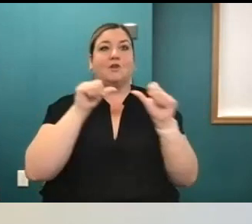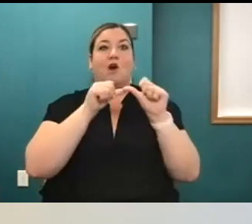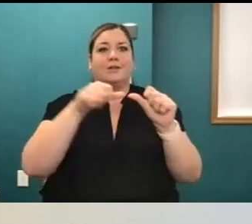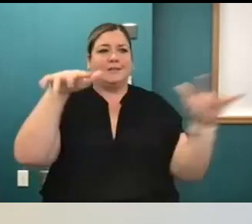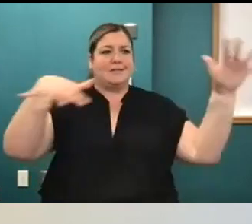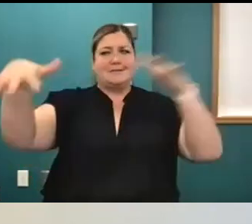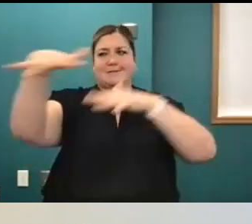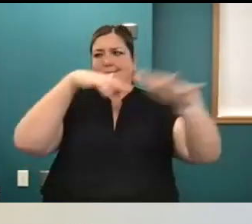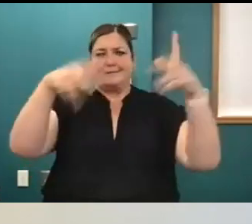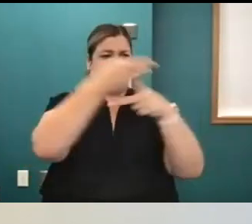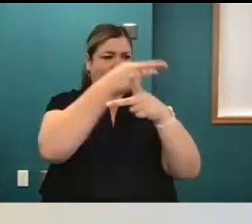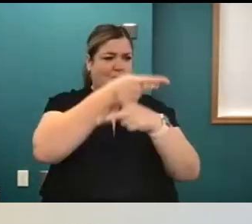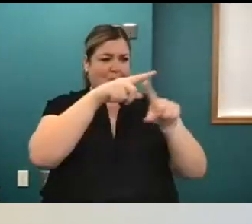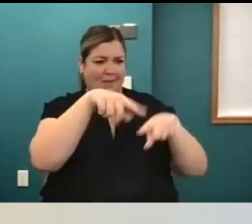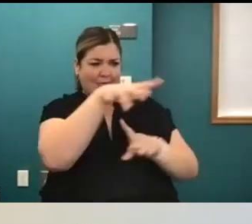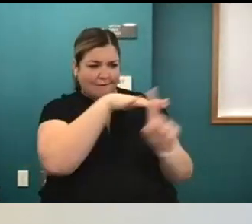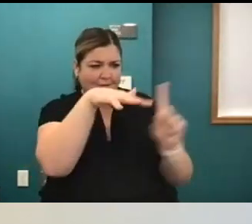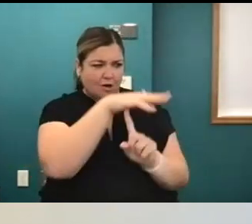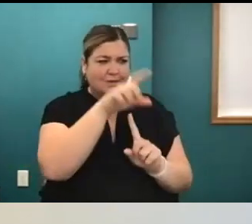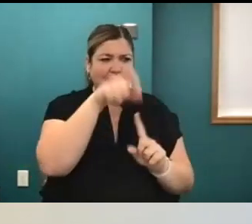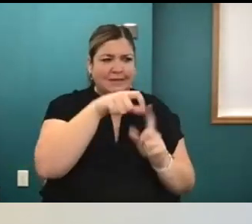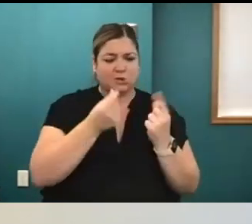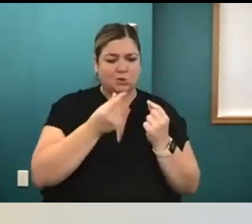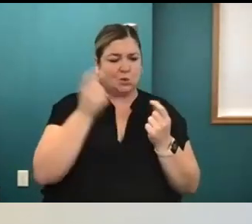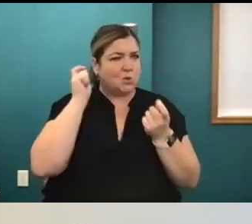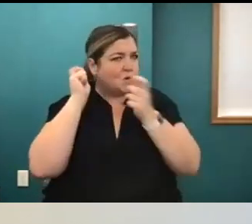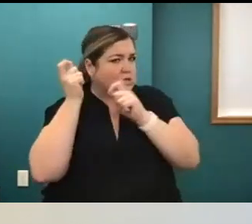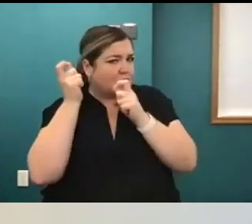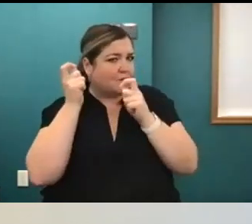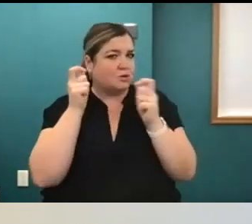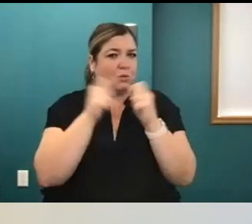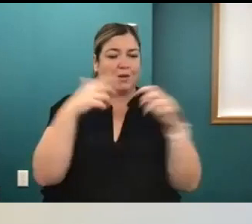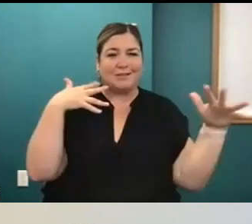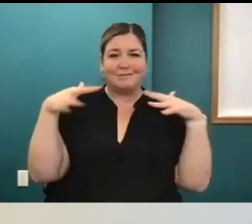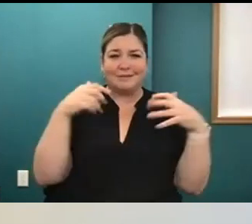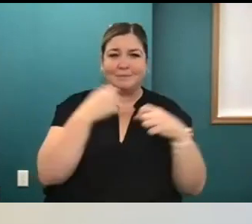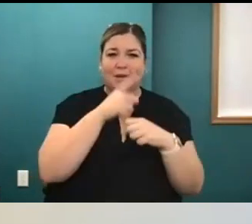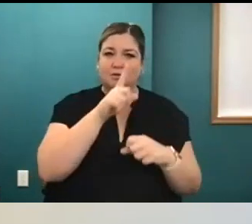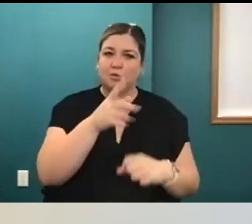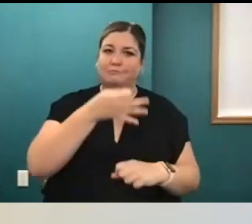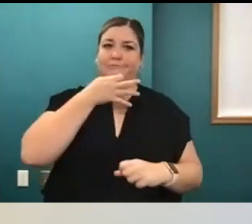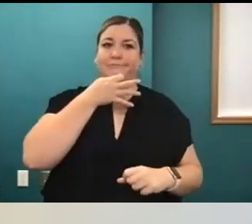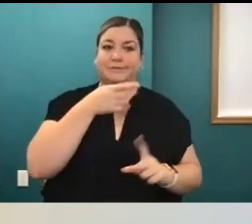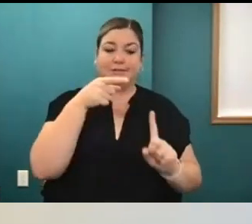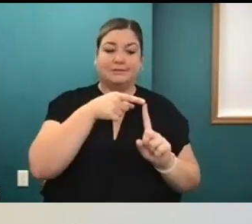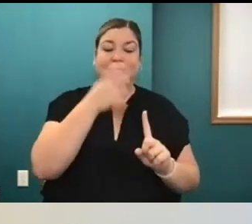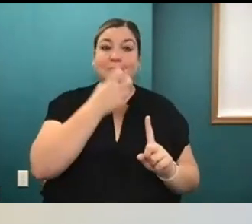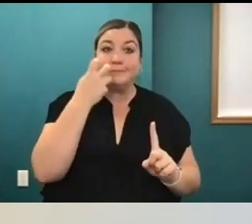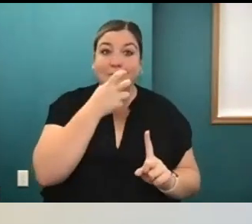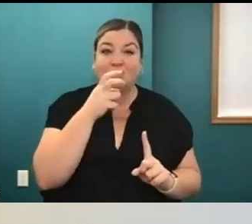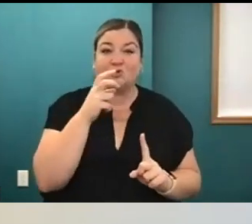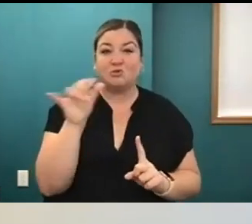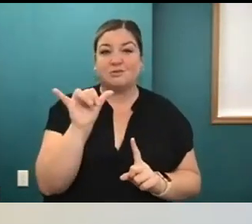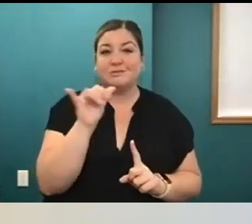determining based upon that environment what it needs to do with sound to really optimize, particularly speech and speech-like sounds.